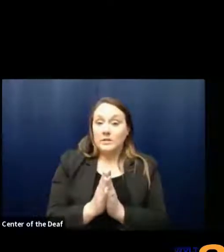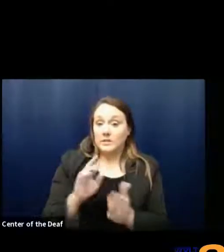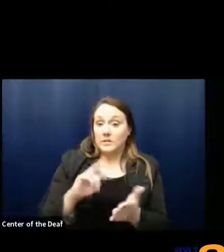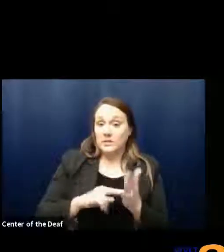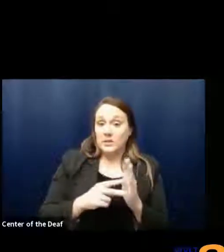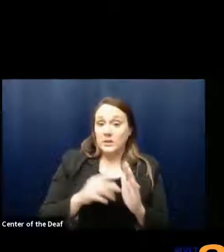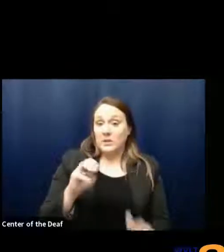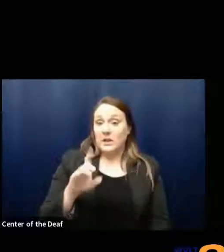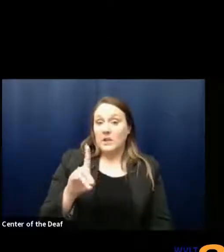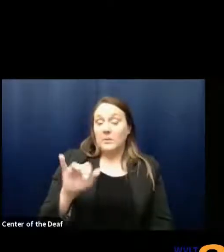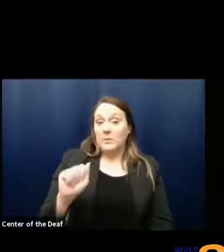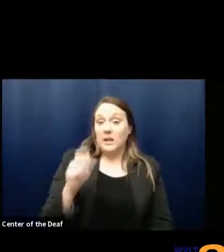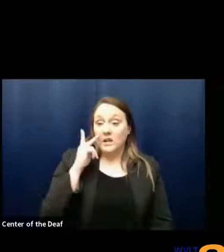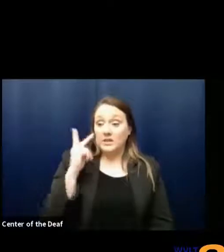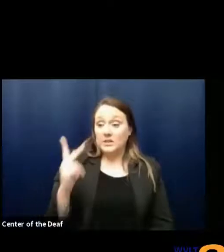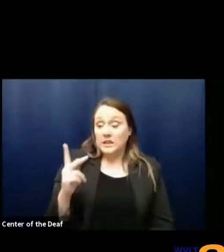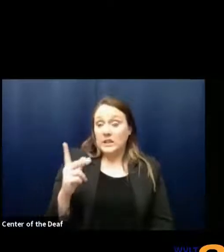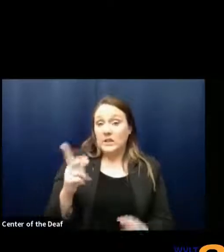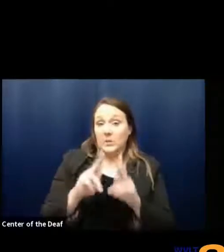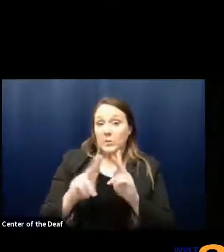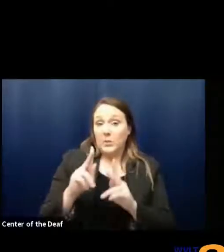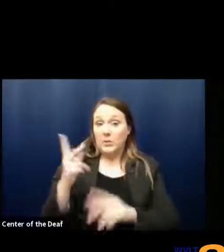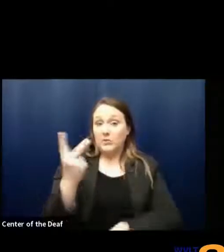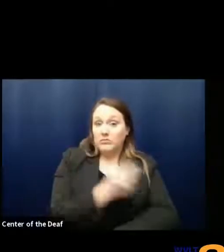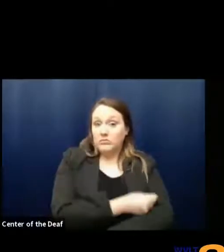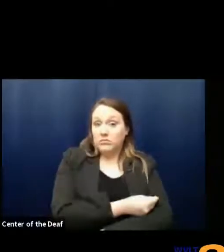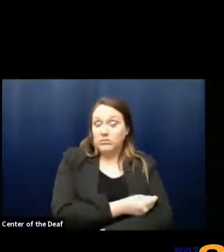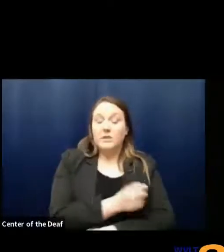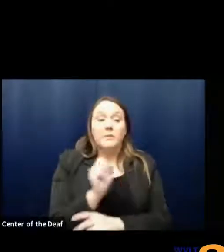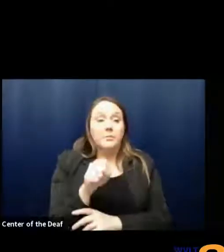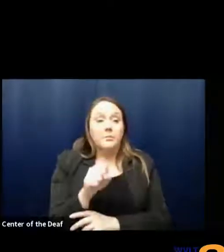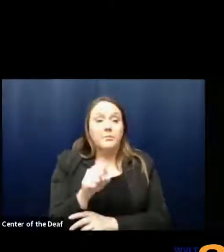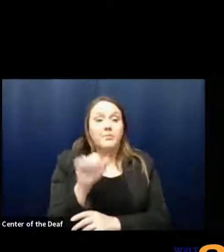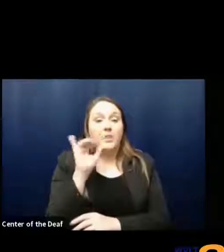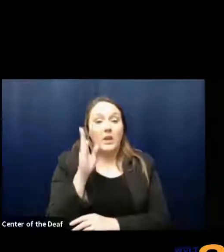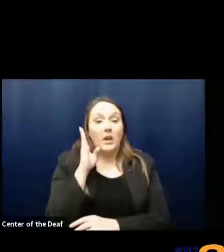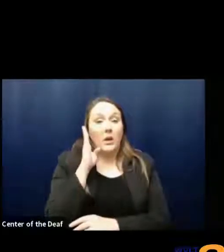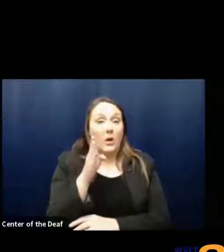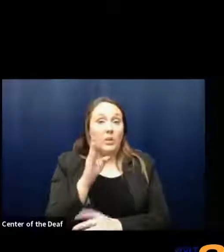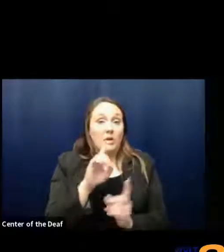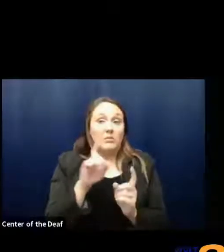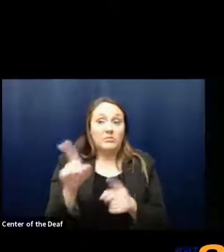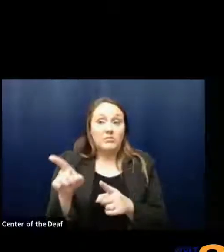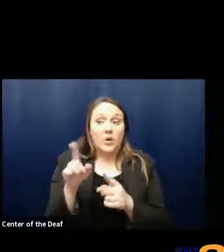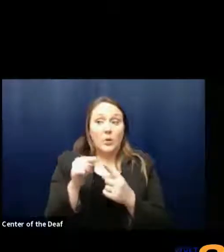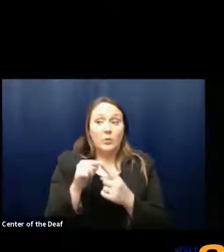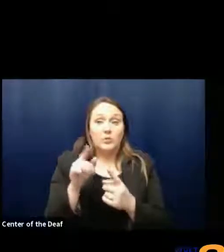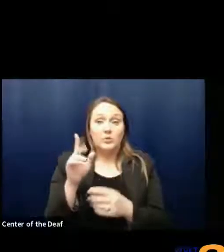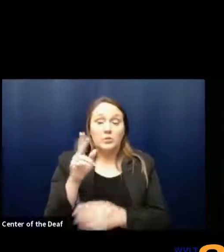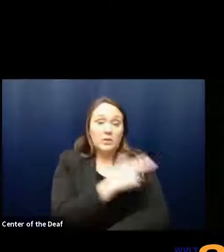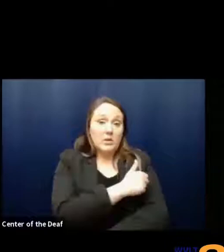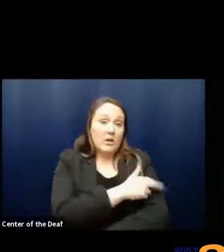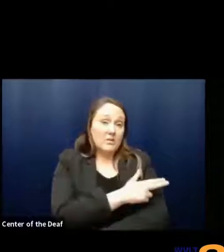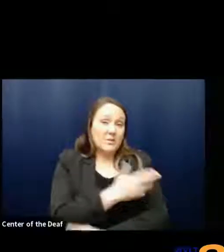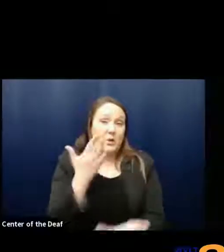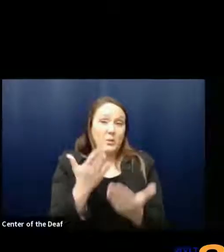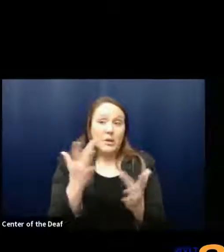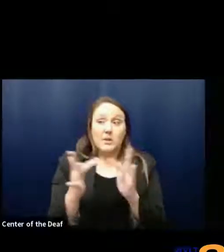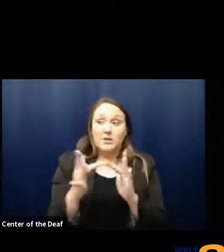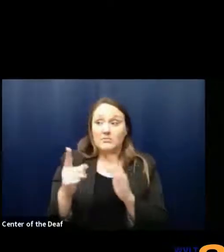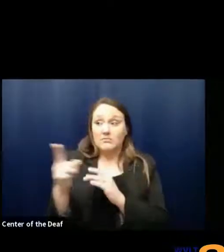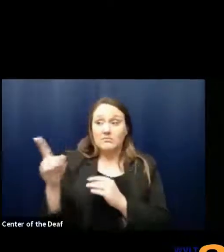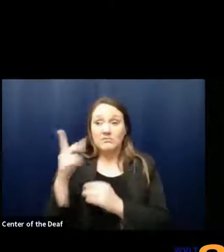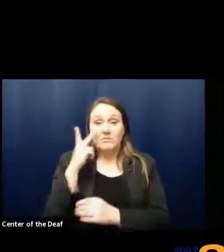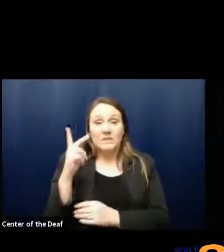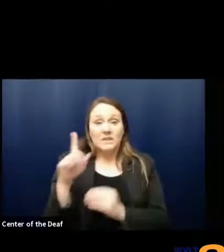people getting it? Yes. Those will be going to the hospitals. So I would reach out to them to see about